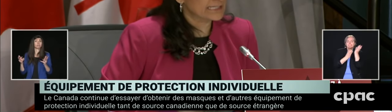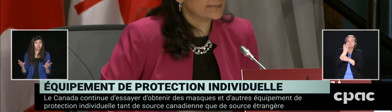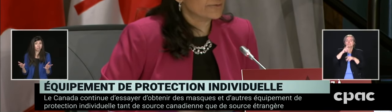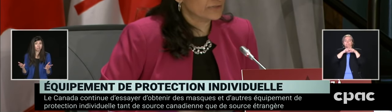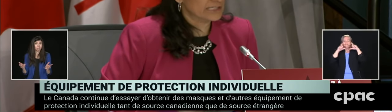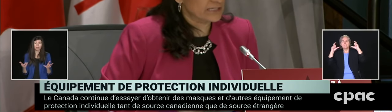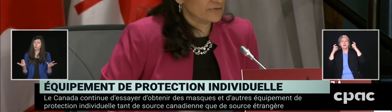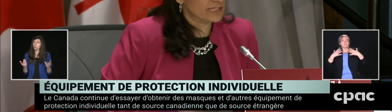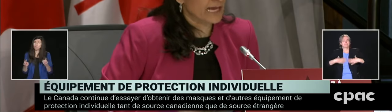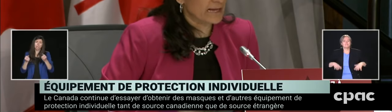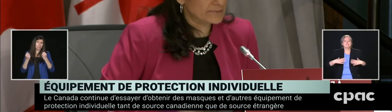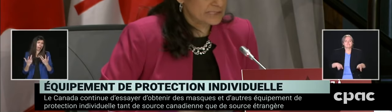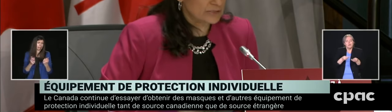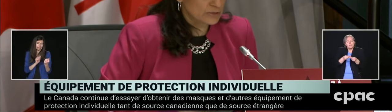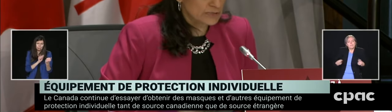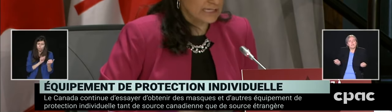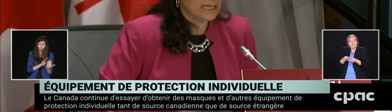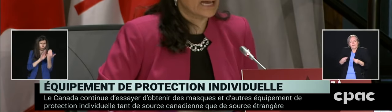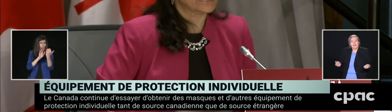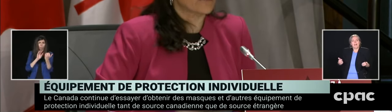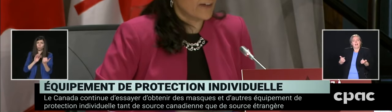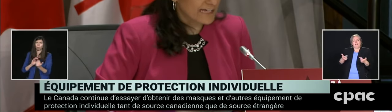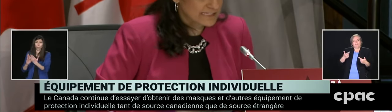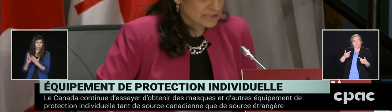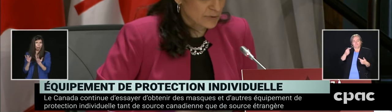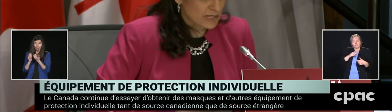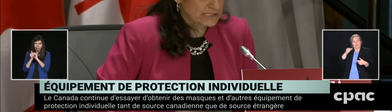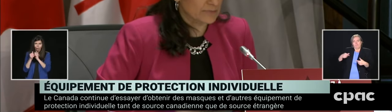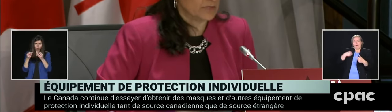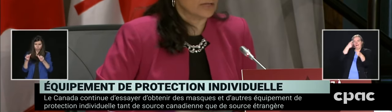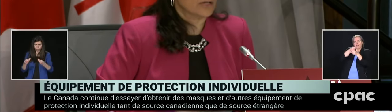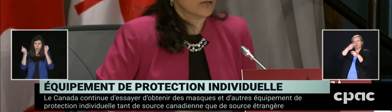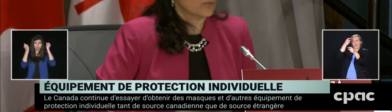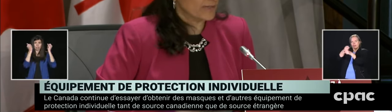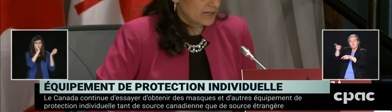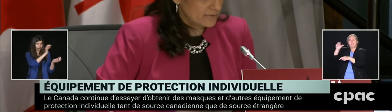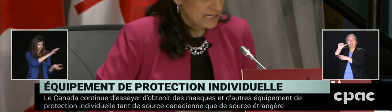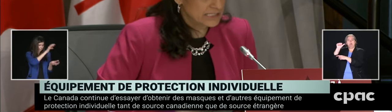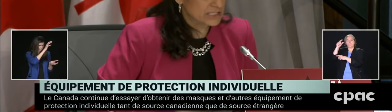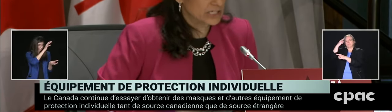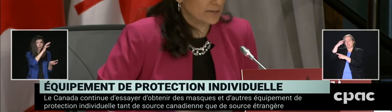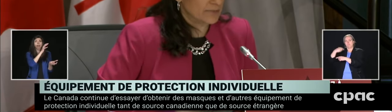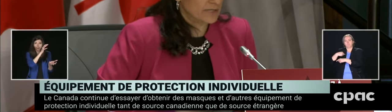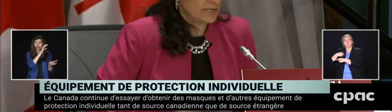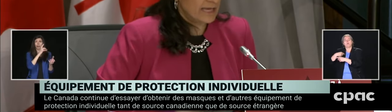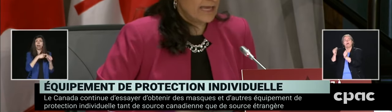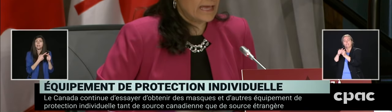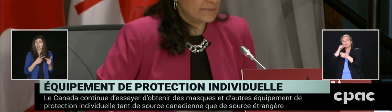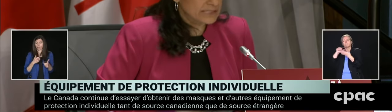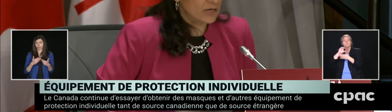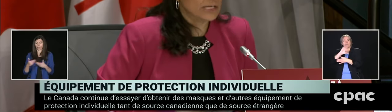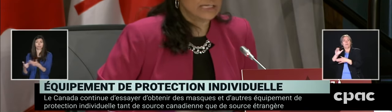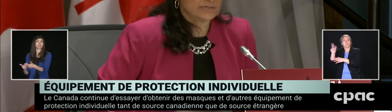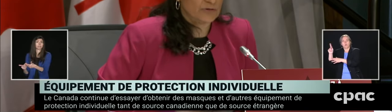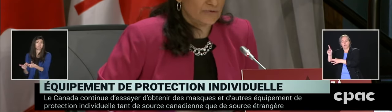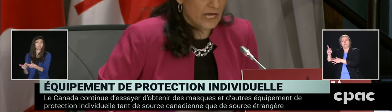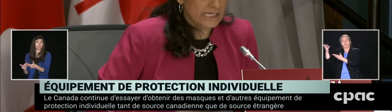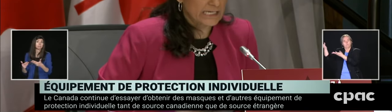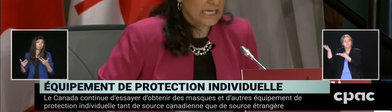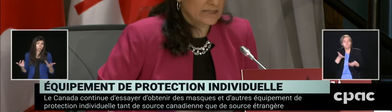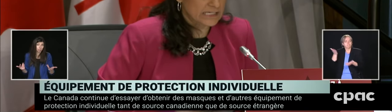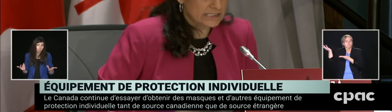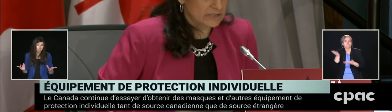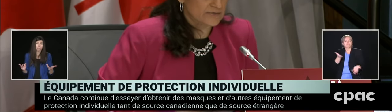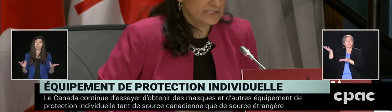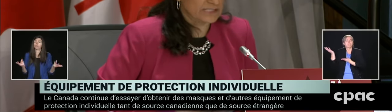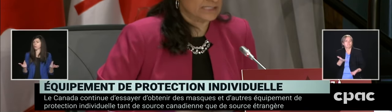are delivered absolutely as fast as possible when they are ready to ship, Amazon is